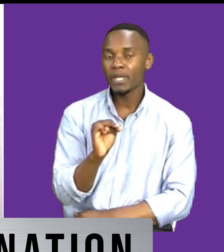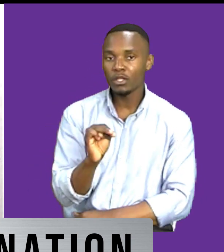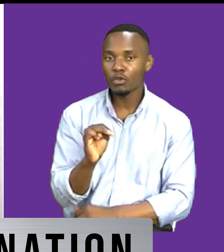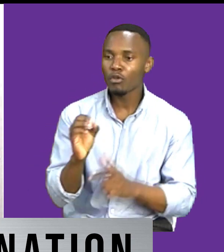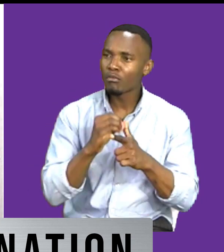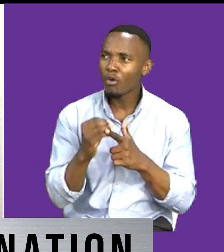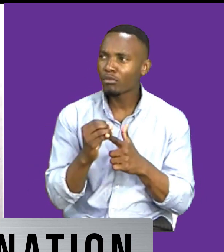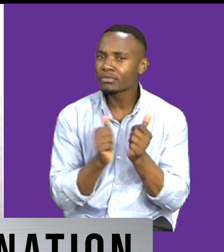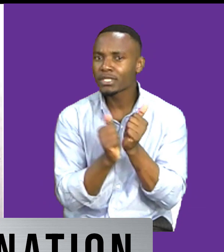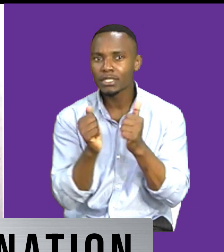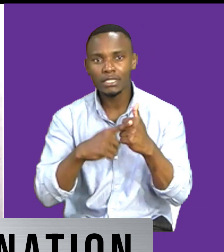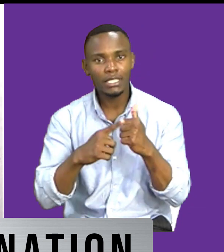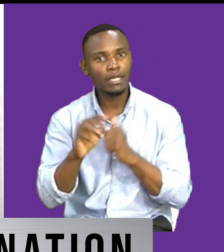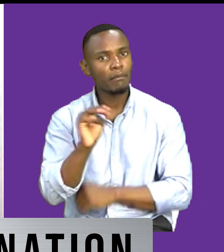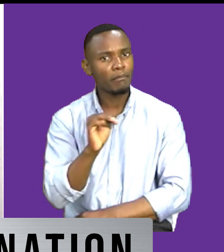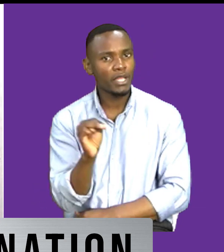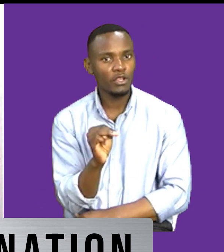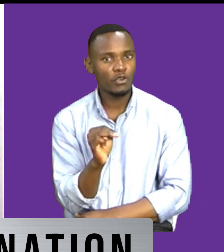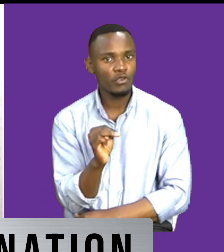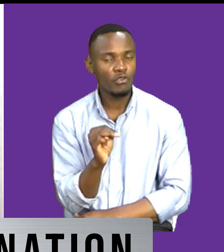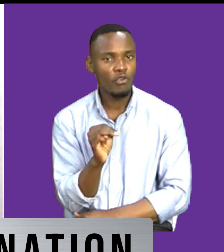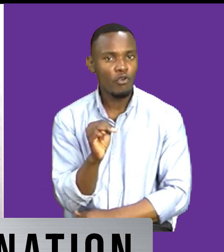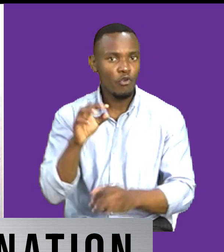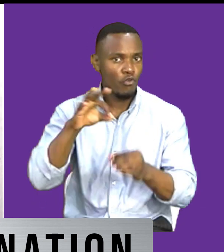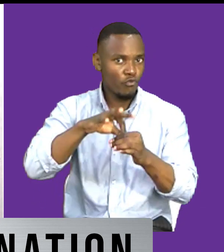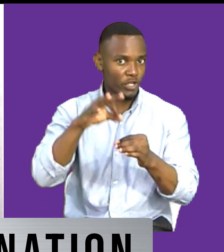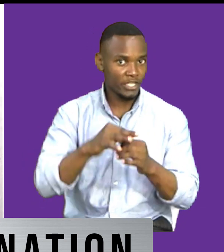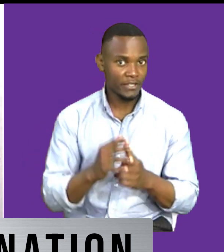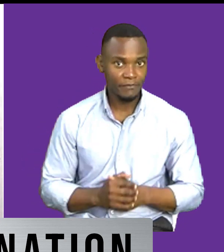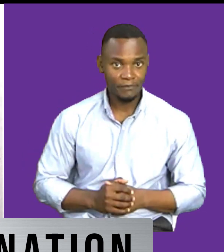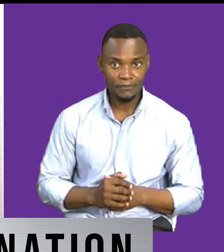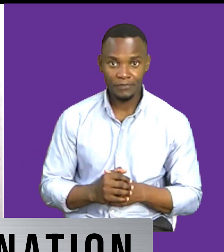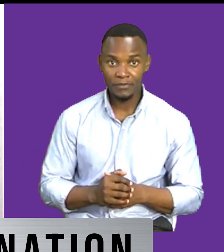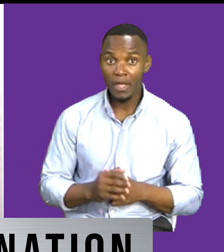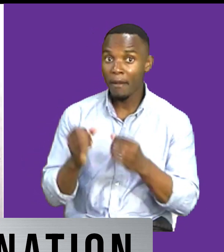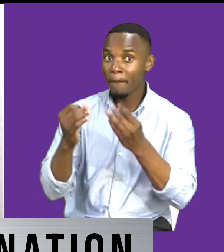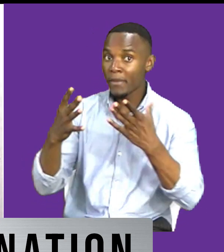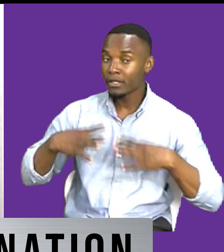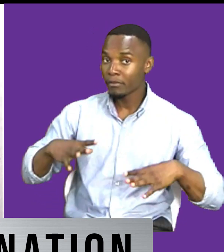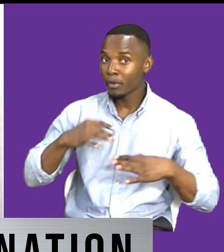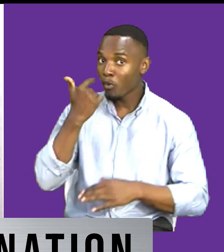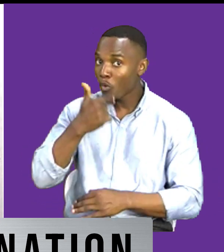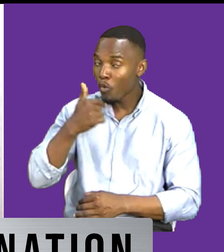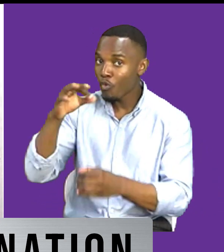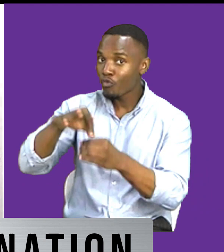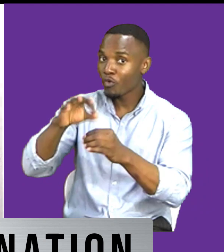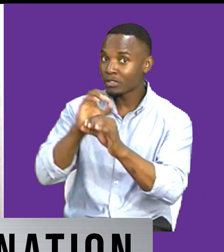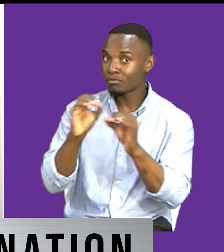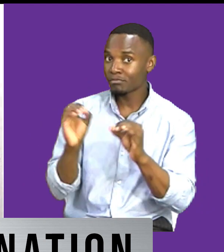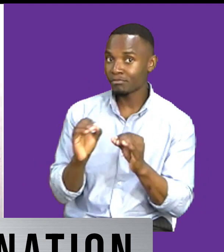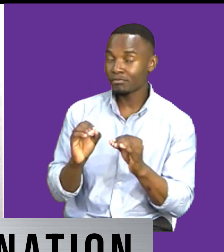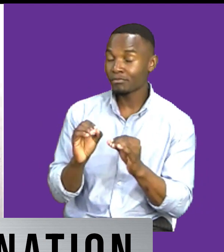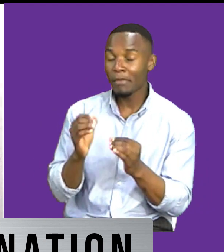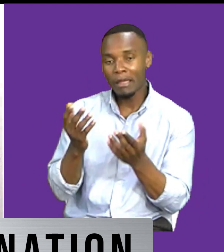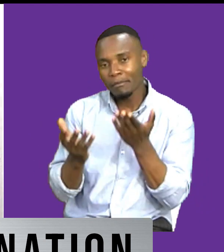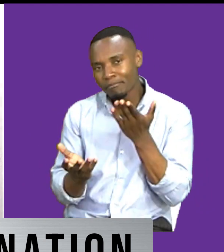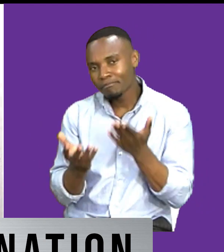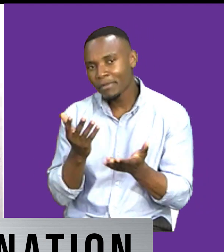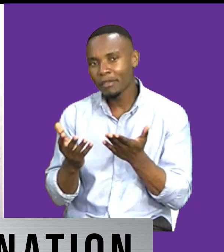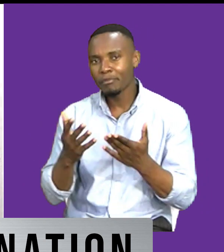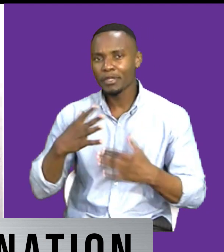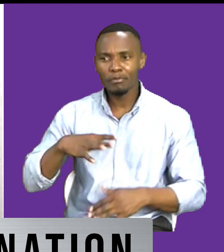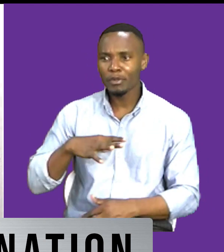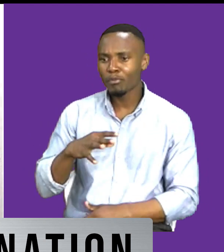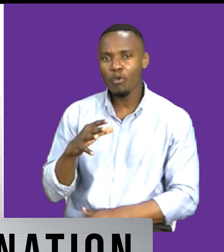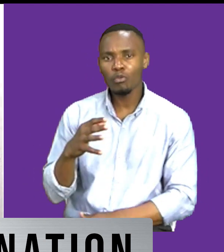16 million voted. It's 15 somewhere there. For your information, so most of those who did not vote could easily be middle class.